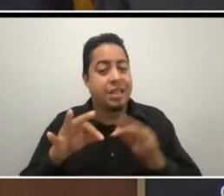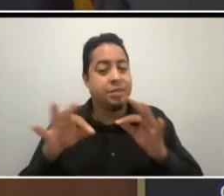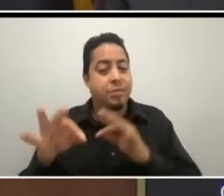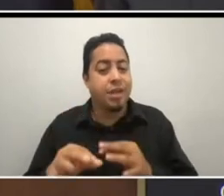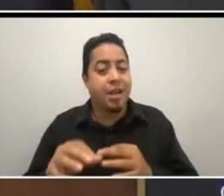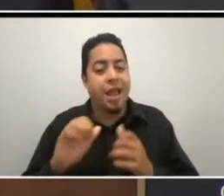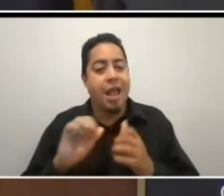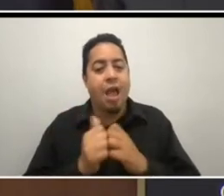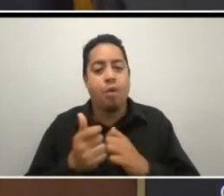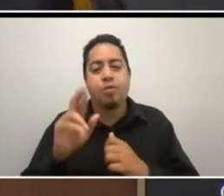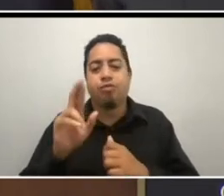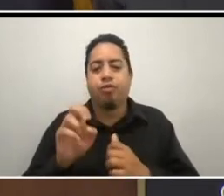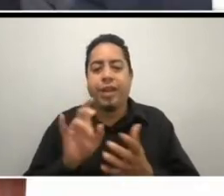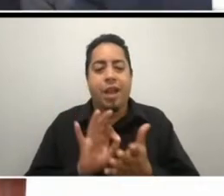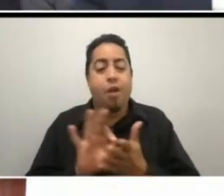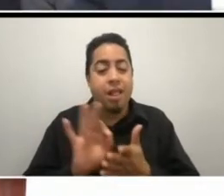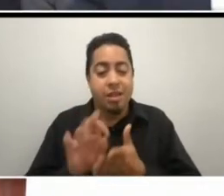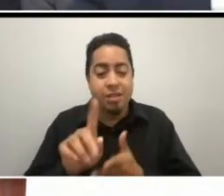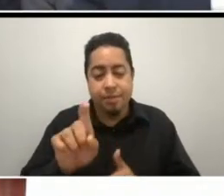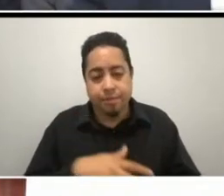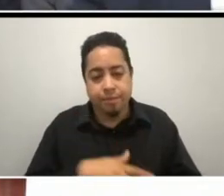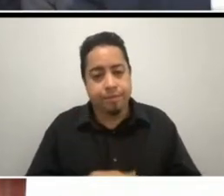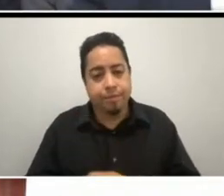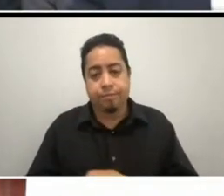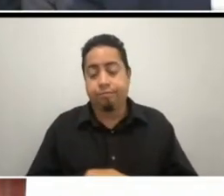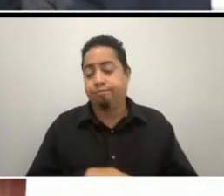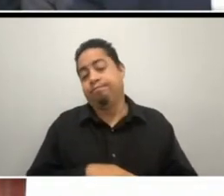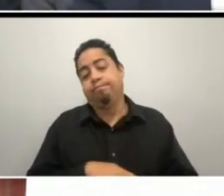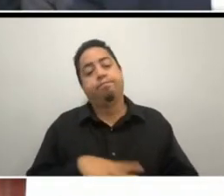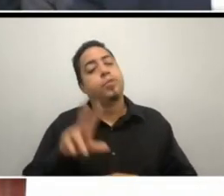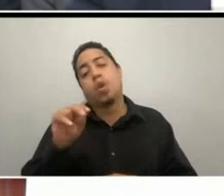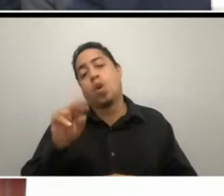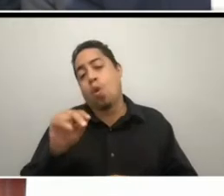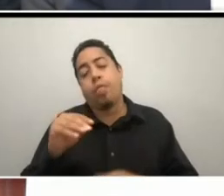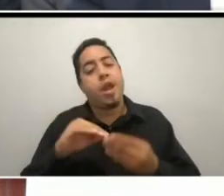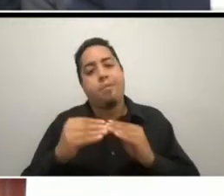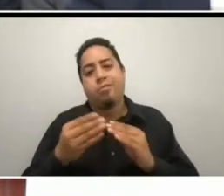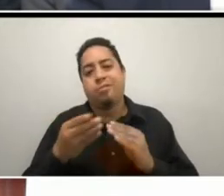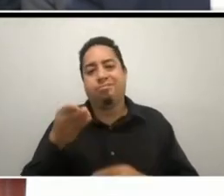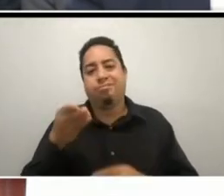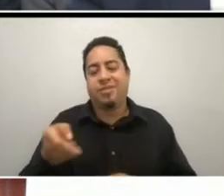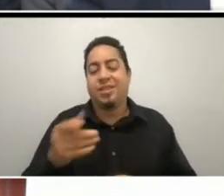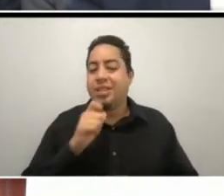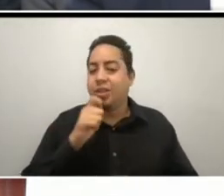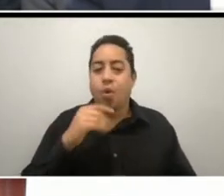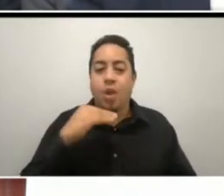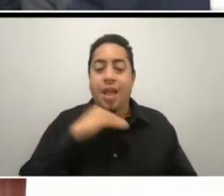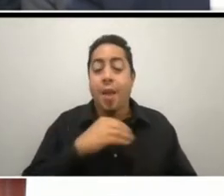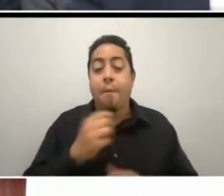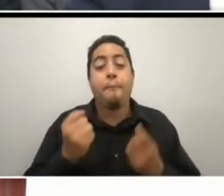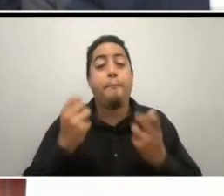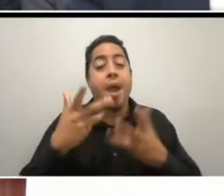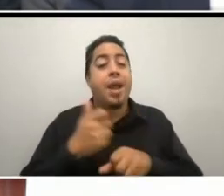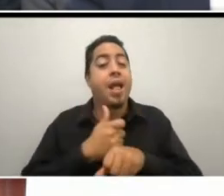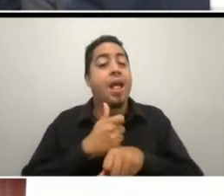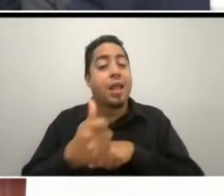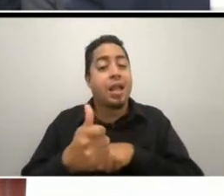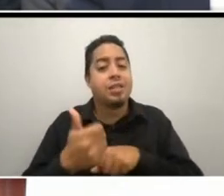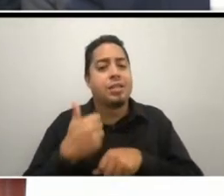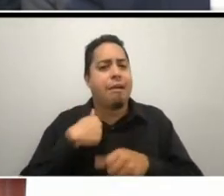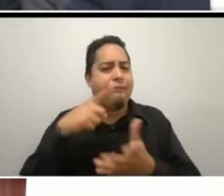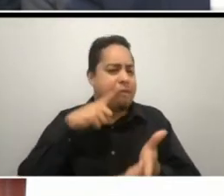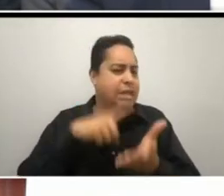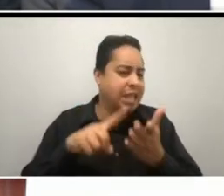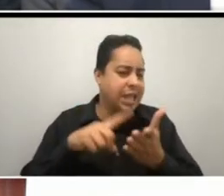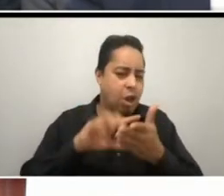recalculation? No, the numbers are the numbers. The numbers don't lie. We had many allegations, and we investigated every single one of them.